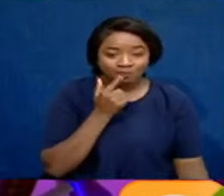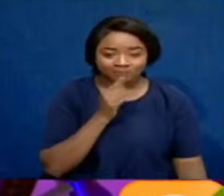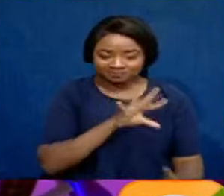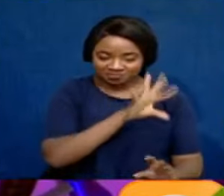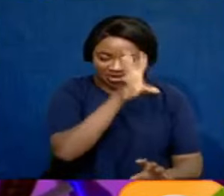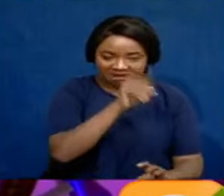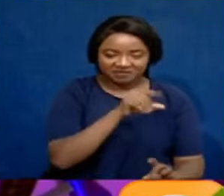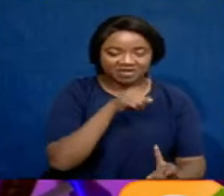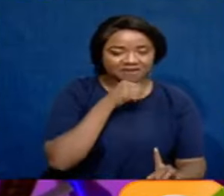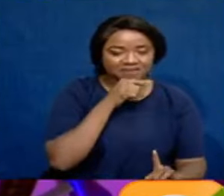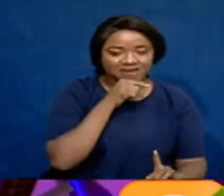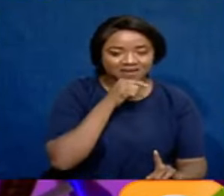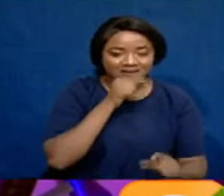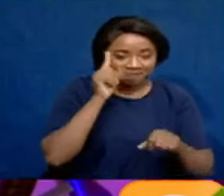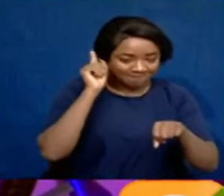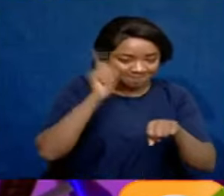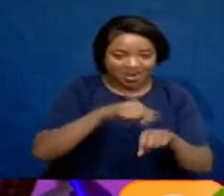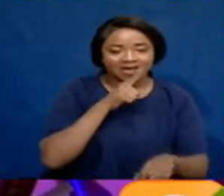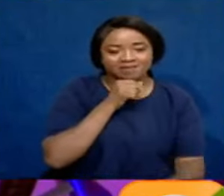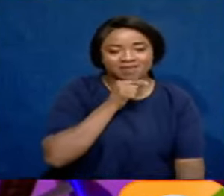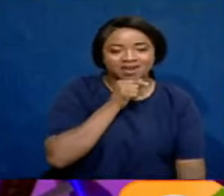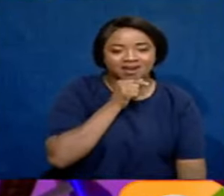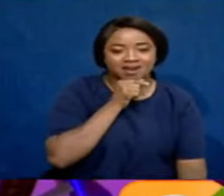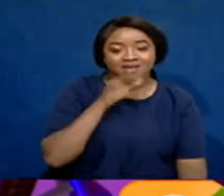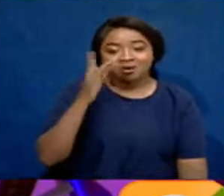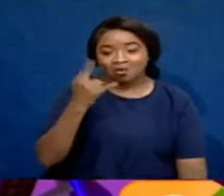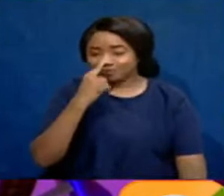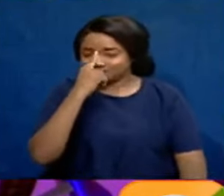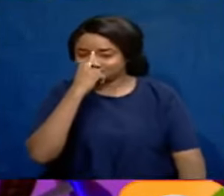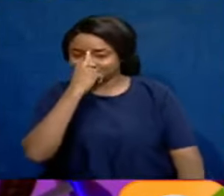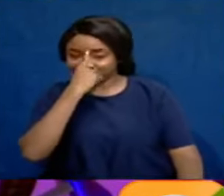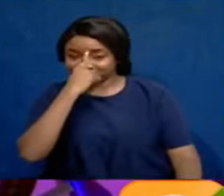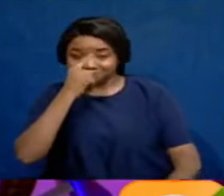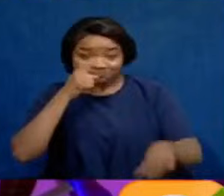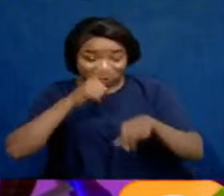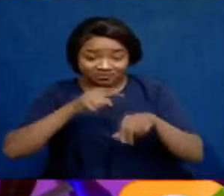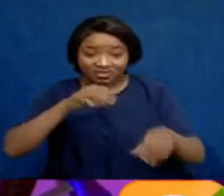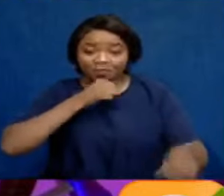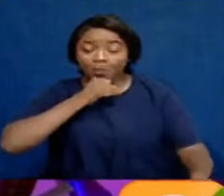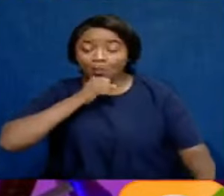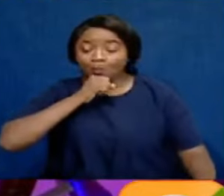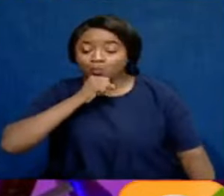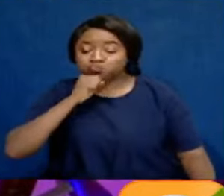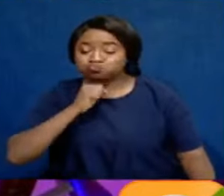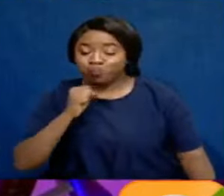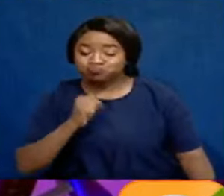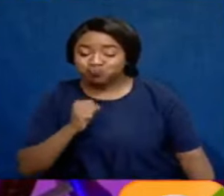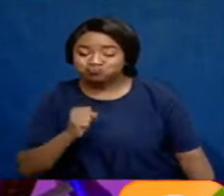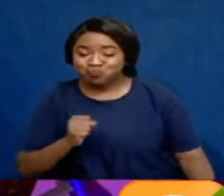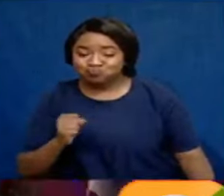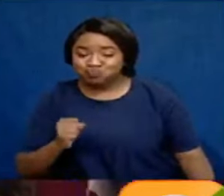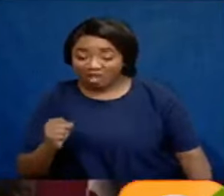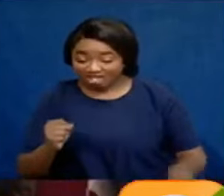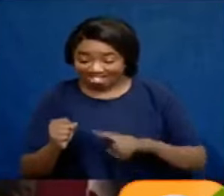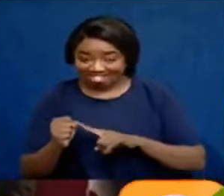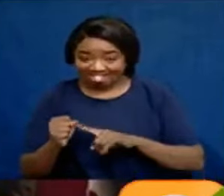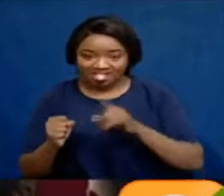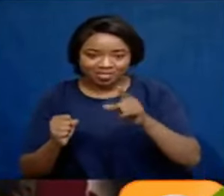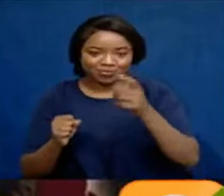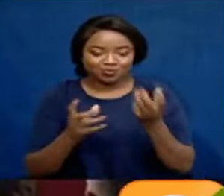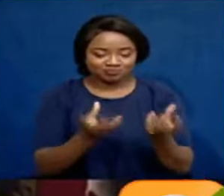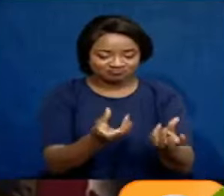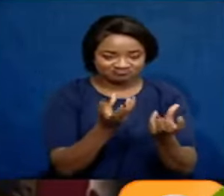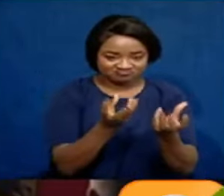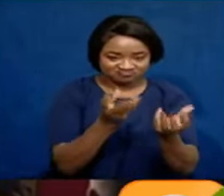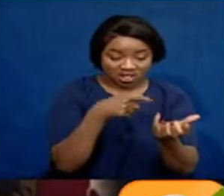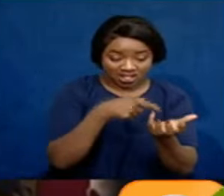read, are more prone to getting it the older you get. The higher your risk factor, but I am no doctor, so I will leave it to the doctors. And